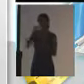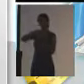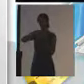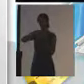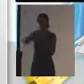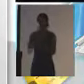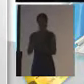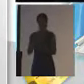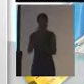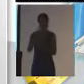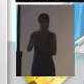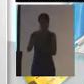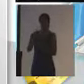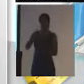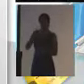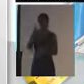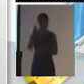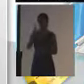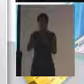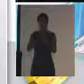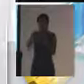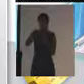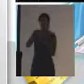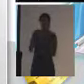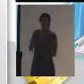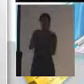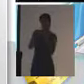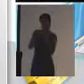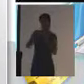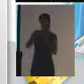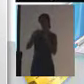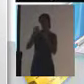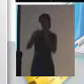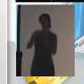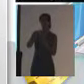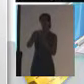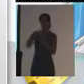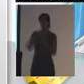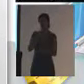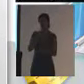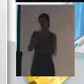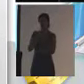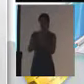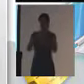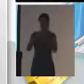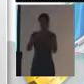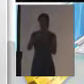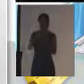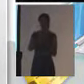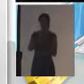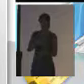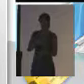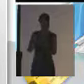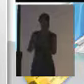And for that, we cannot take into account the center of gravity and the amount it